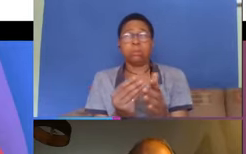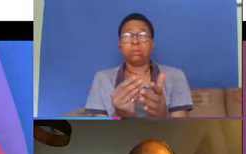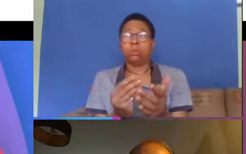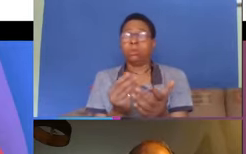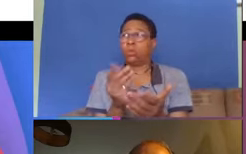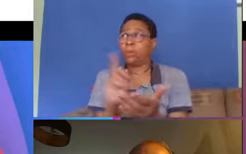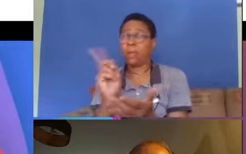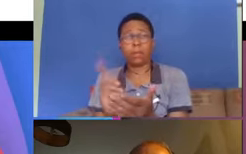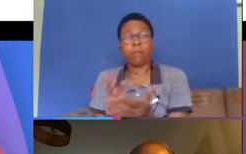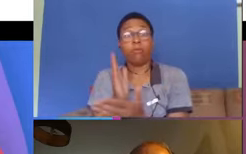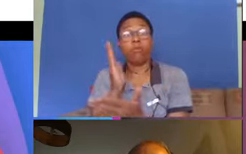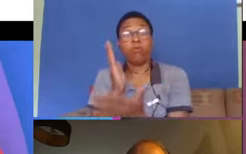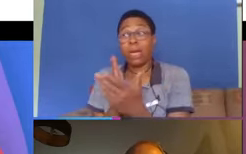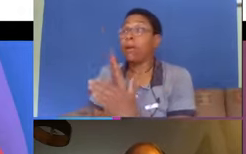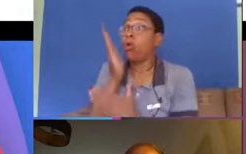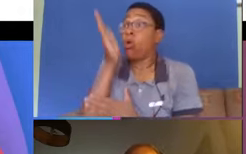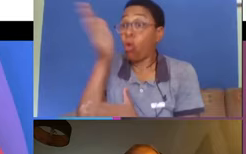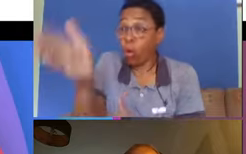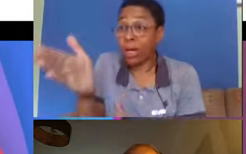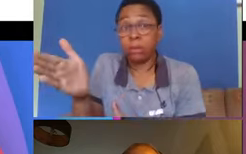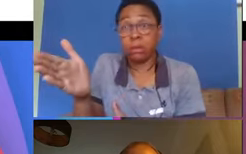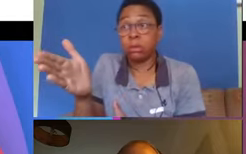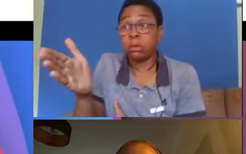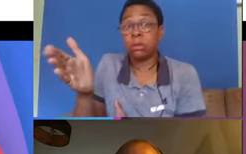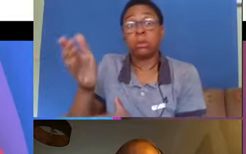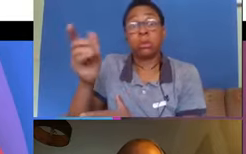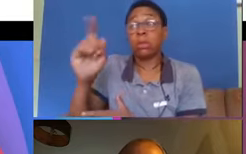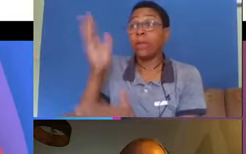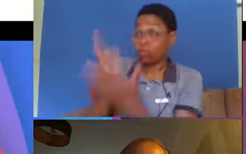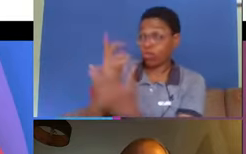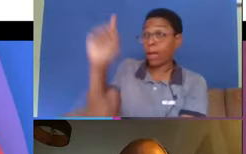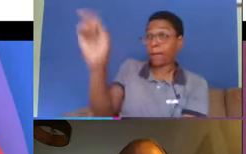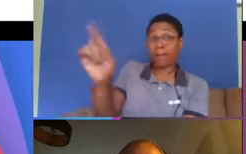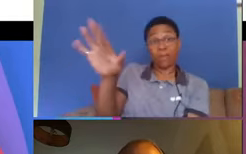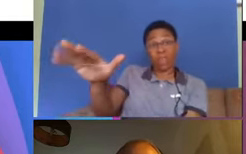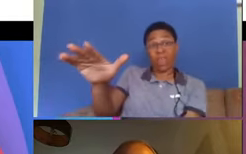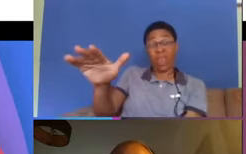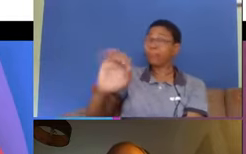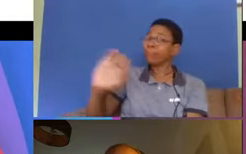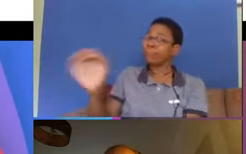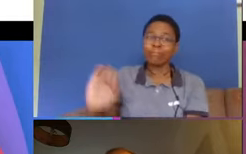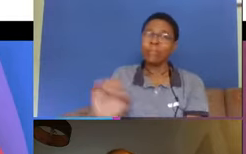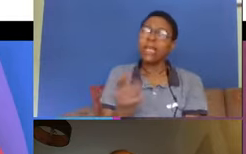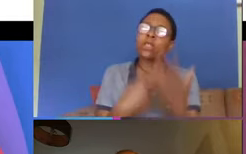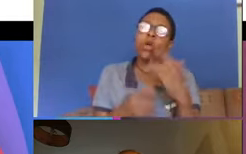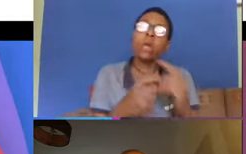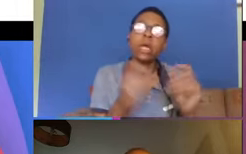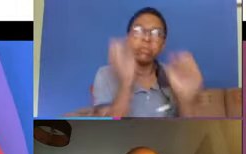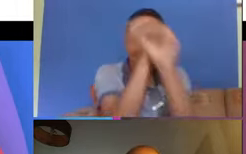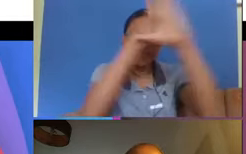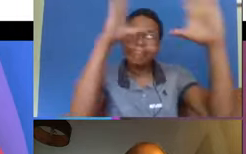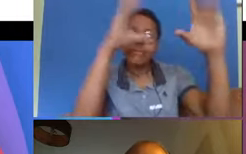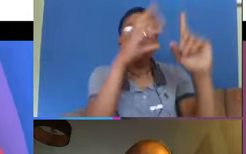have people actually in them as well, and how those people moving in a space could